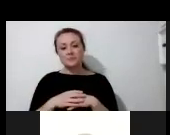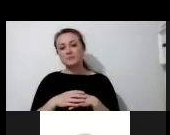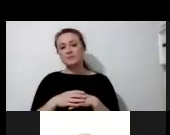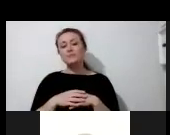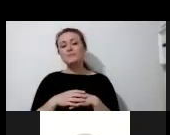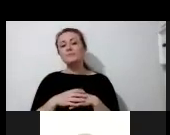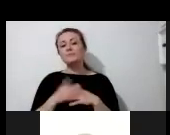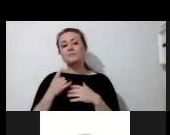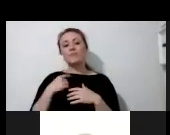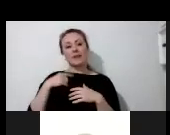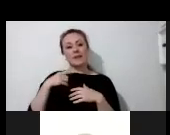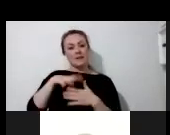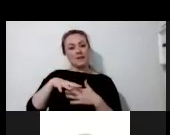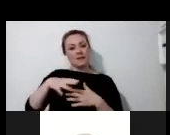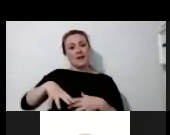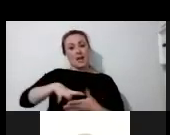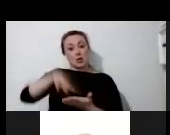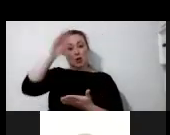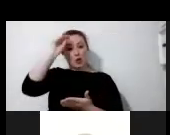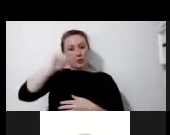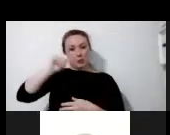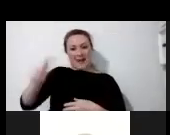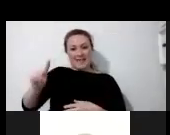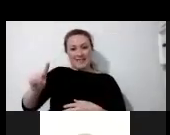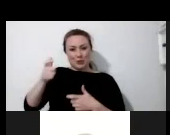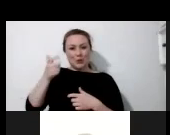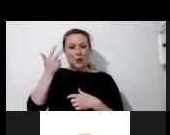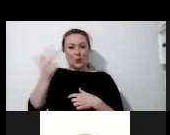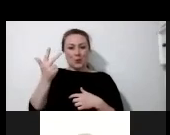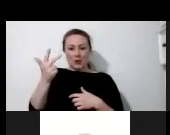So I learned to ask 3 big questions. What do you need?